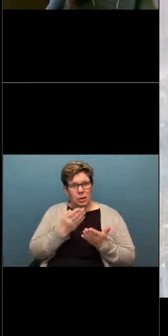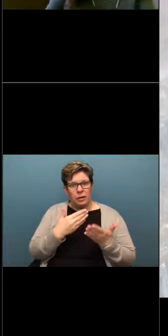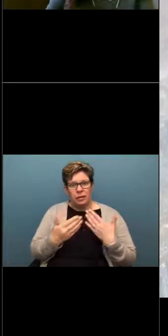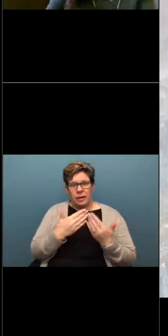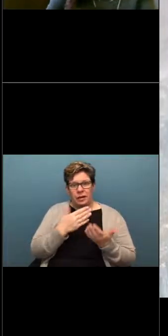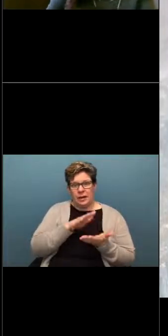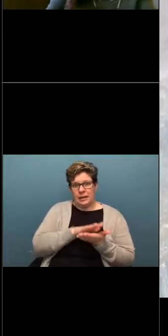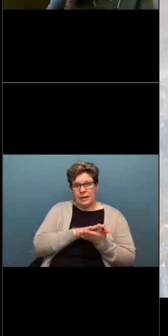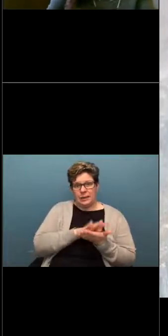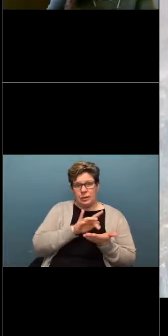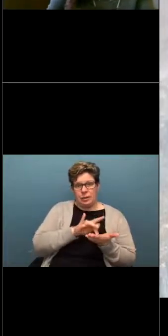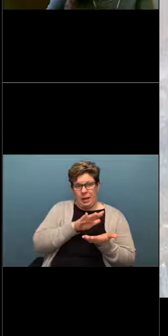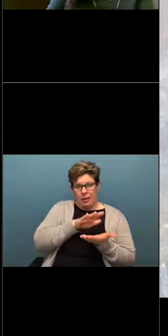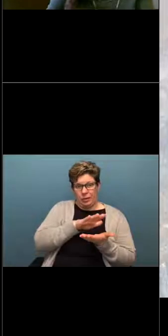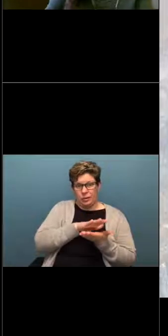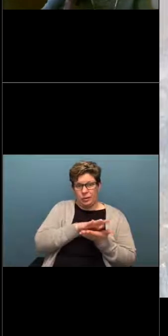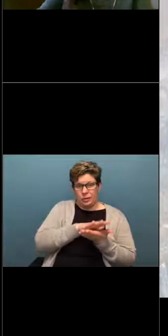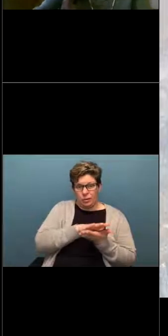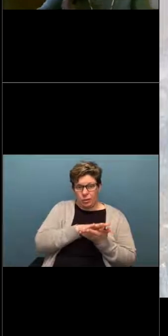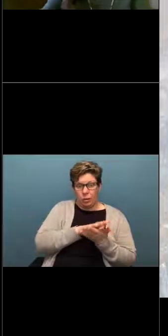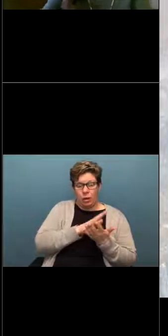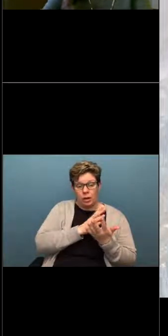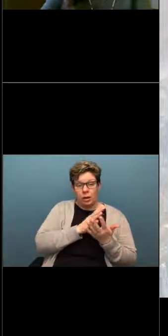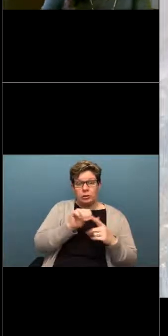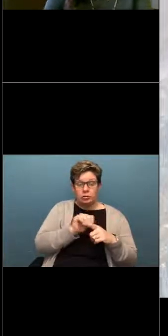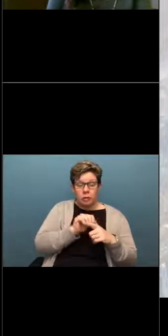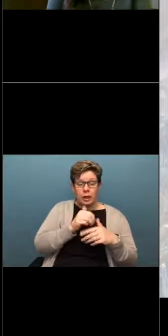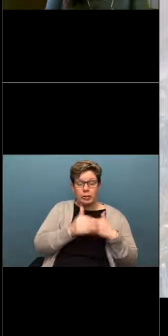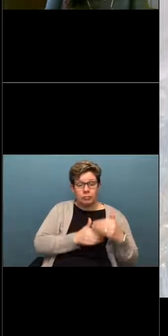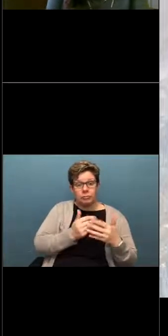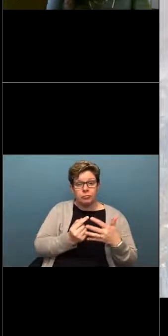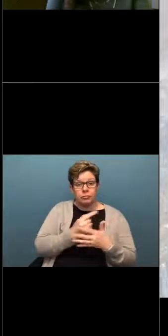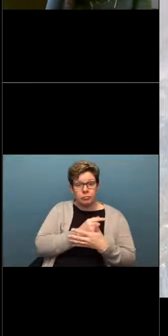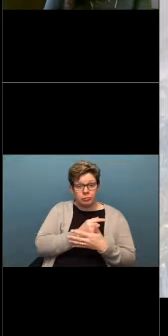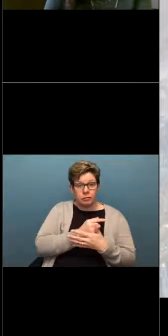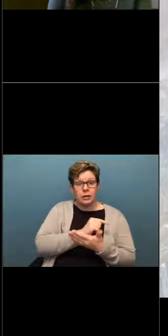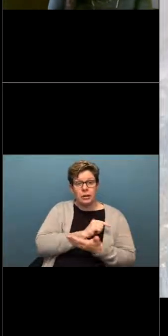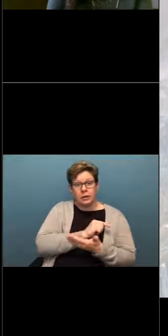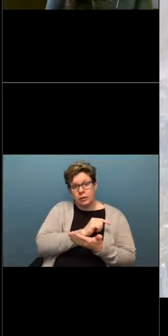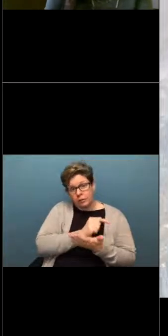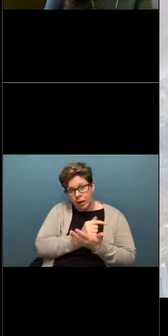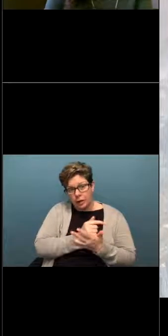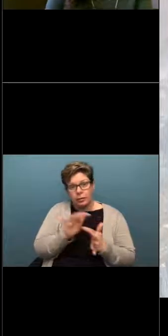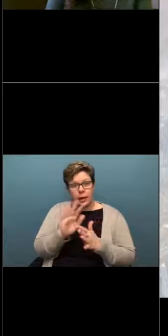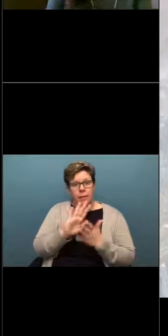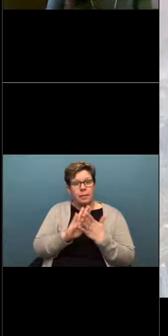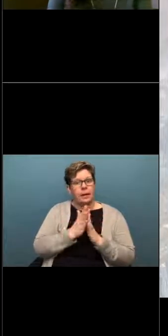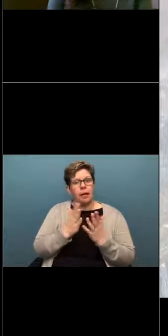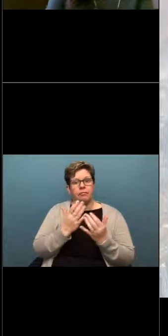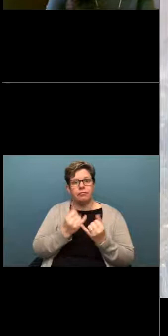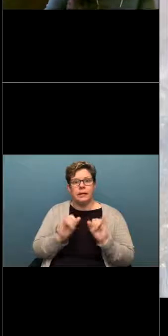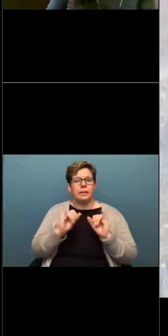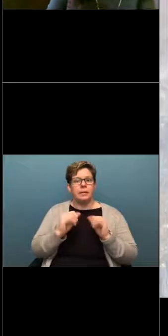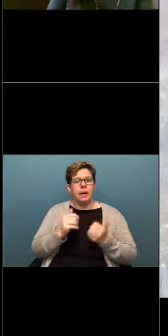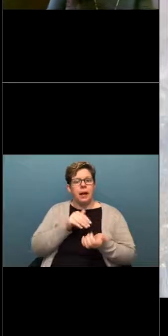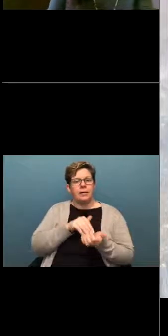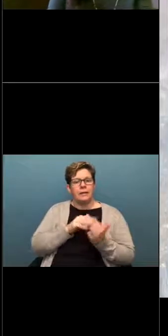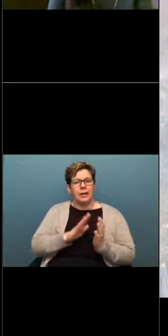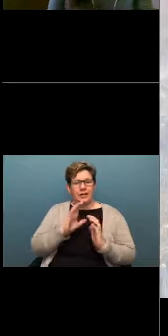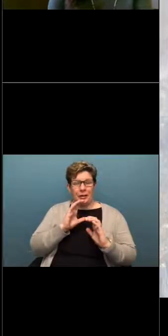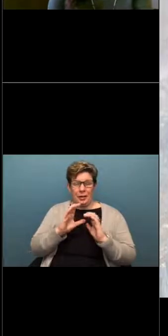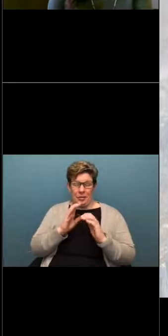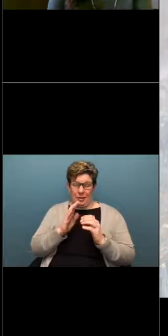medical school is going through their training and then becomes independent to take their own patients, that their communication